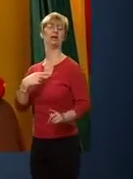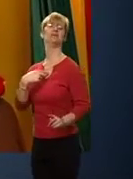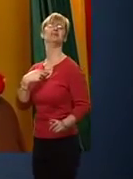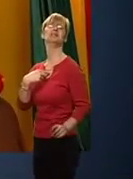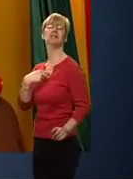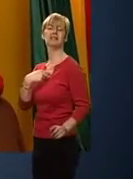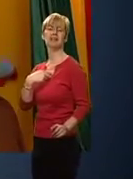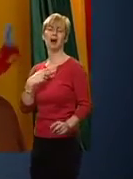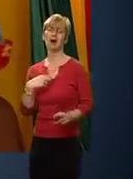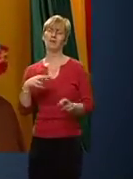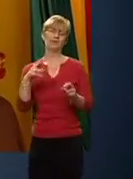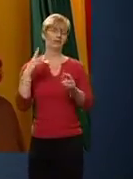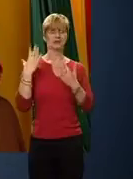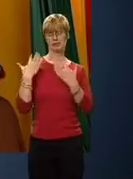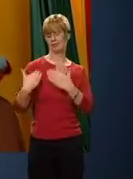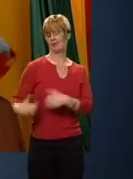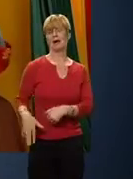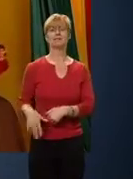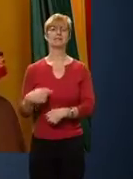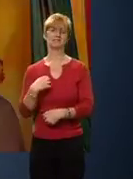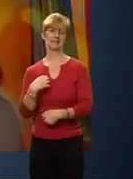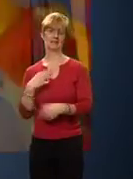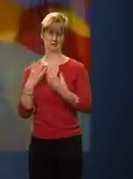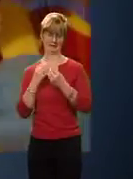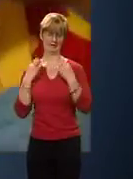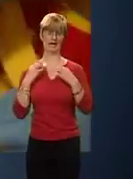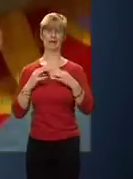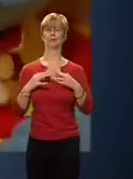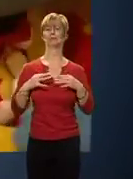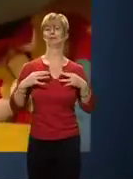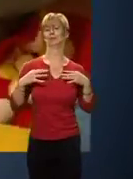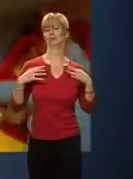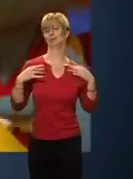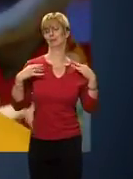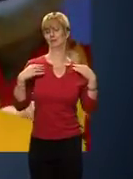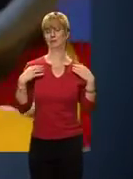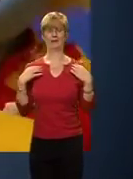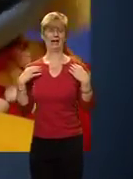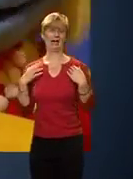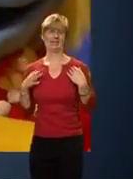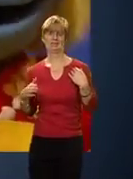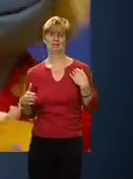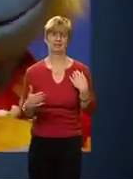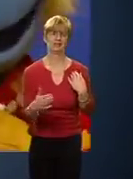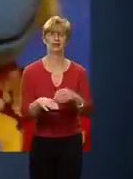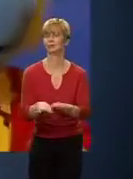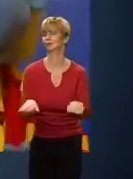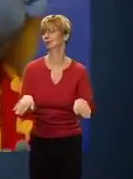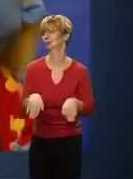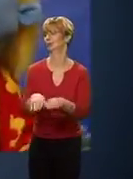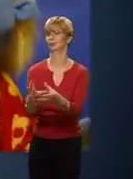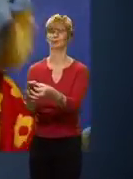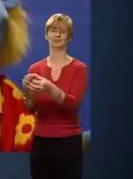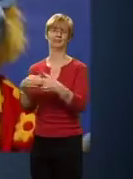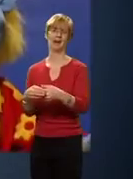the mermaid was me. With a necklace of seashells and fishes for friends, I would